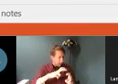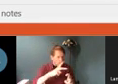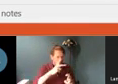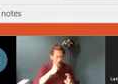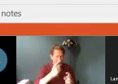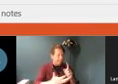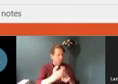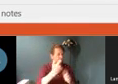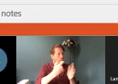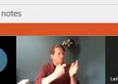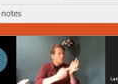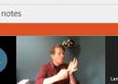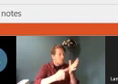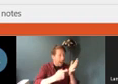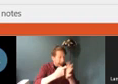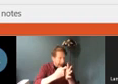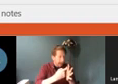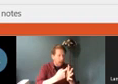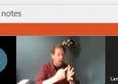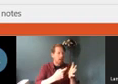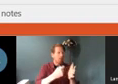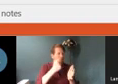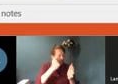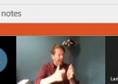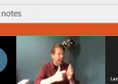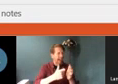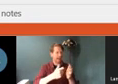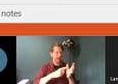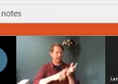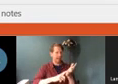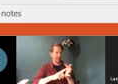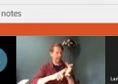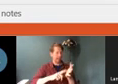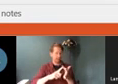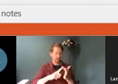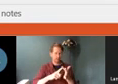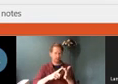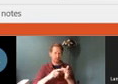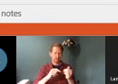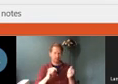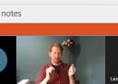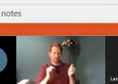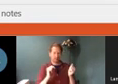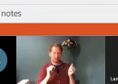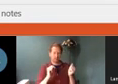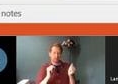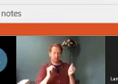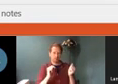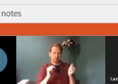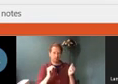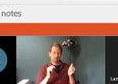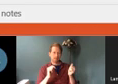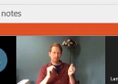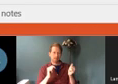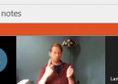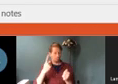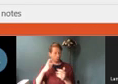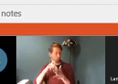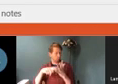rare sequence variants. So if we are sequencing a large enough number or a diverse enough set, which actually was our approach in one of the